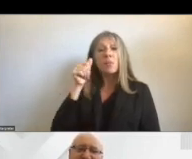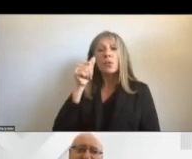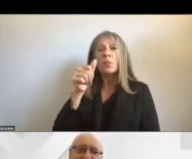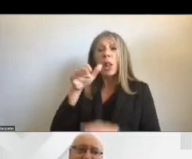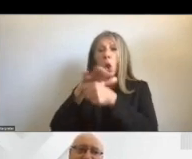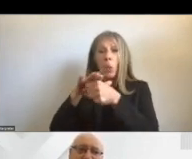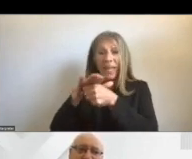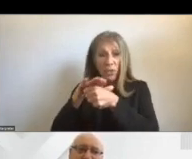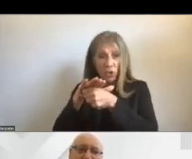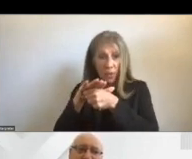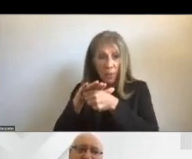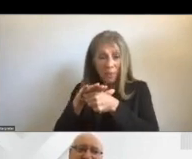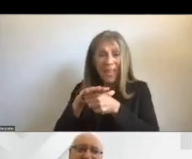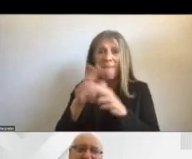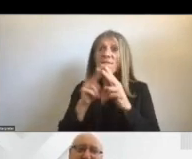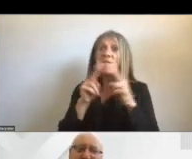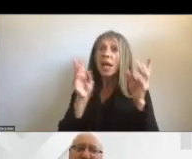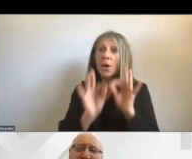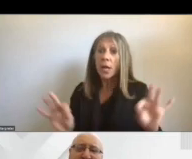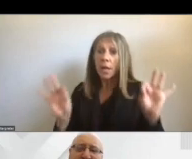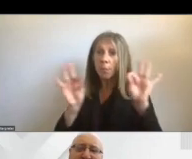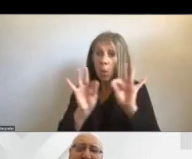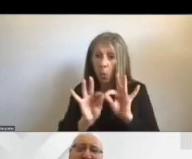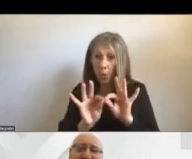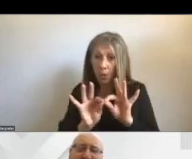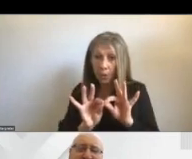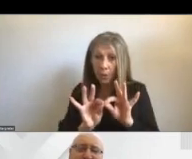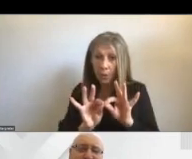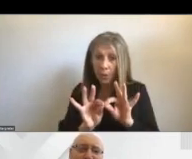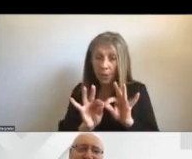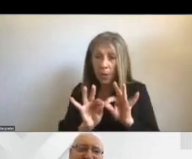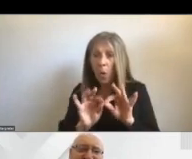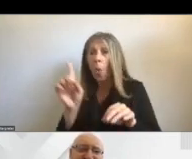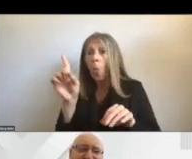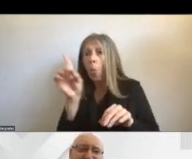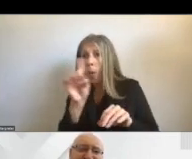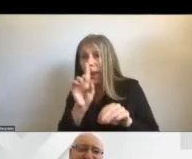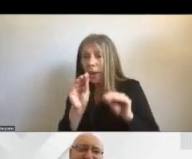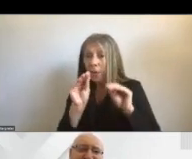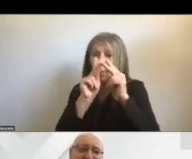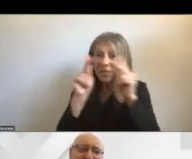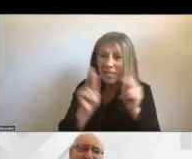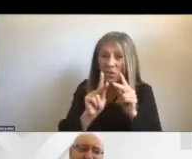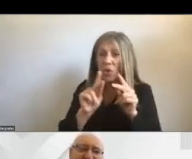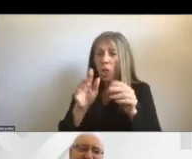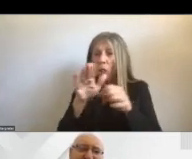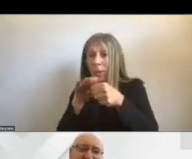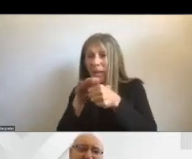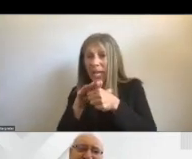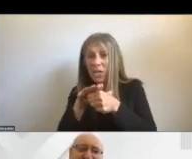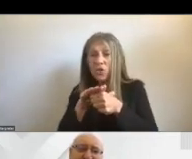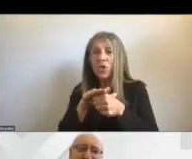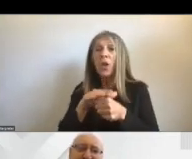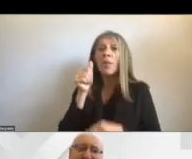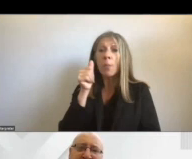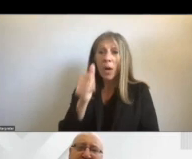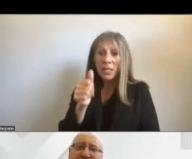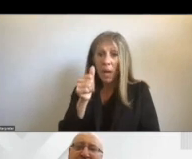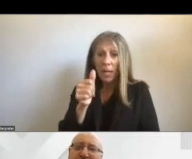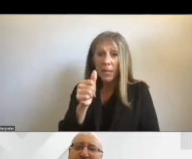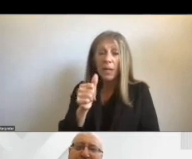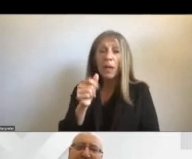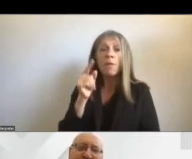indication. But the audible walk indication is required when the button is pressed, and it has to last for at least the first 7 seconds